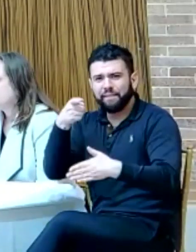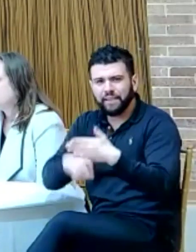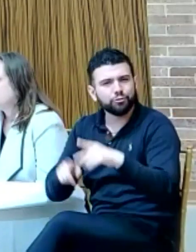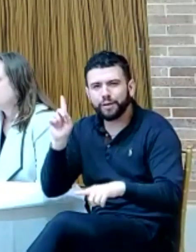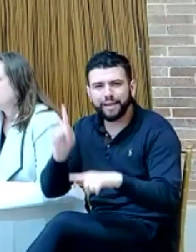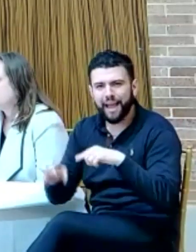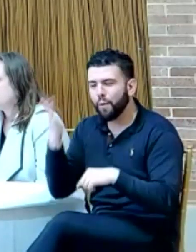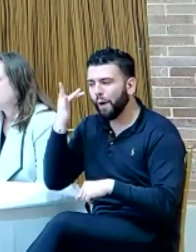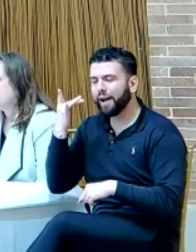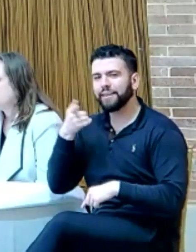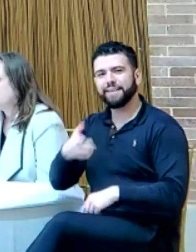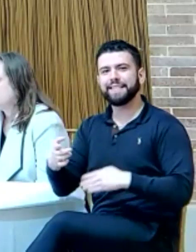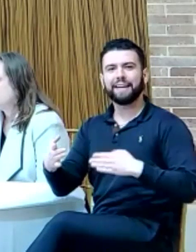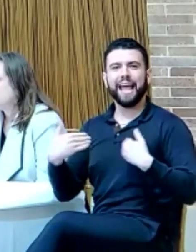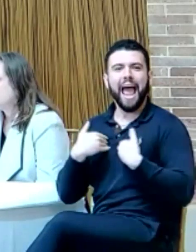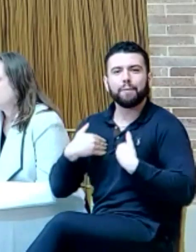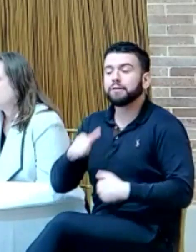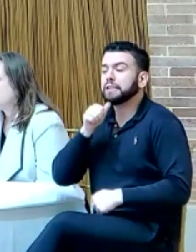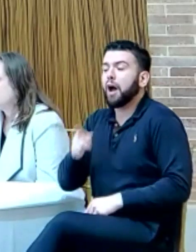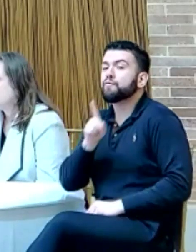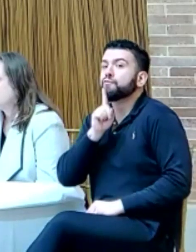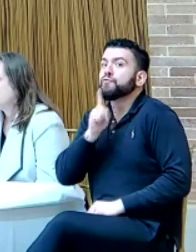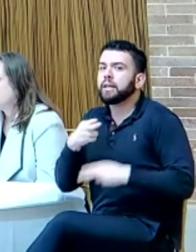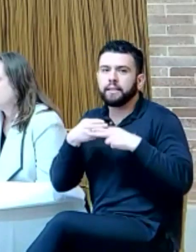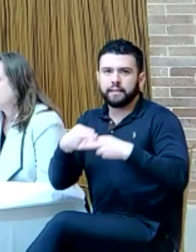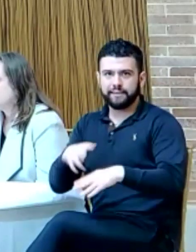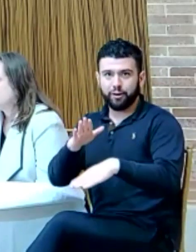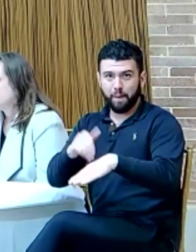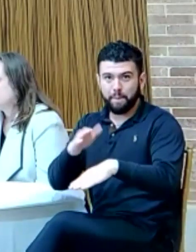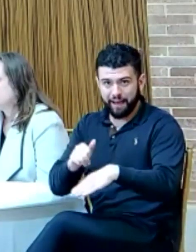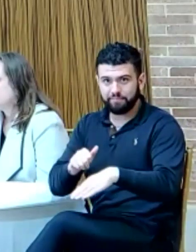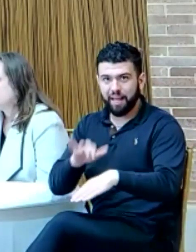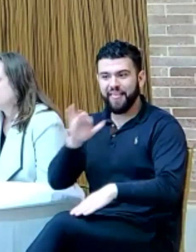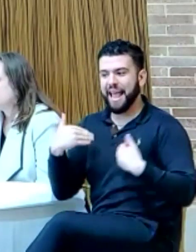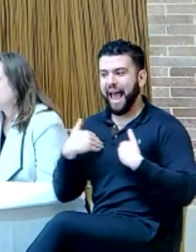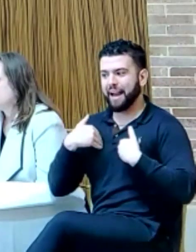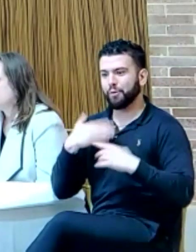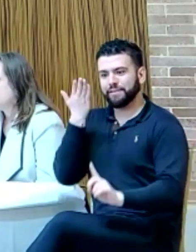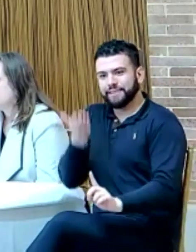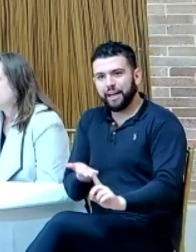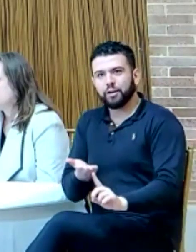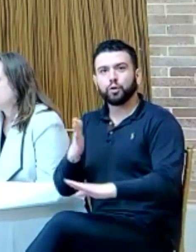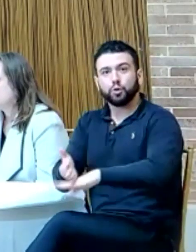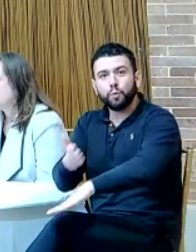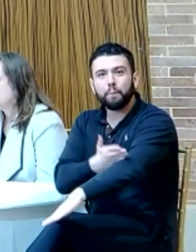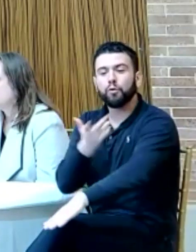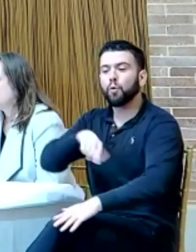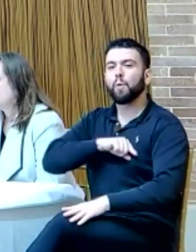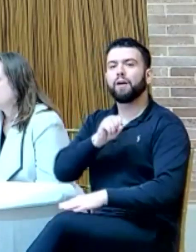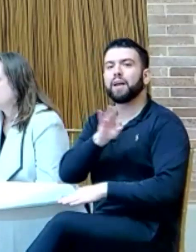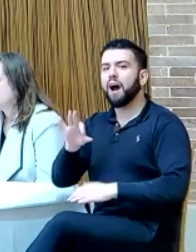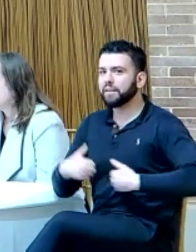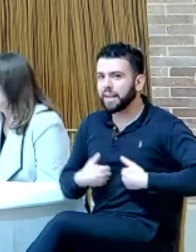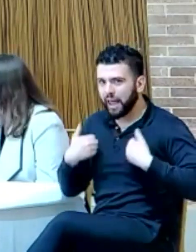support animal is not a pet it's it's an animal that's designed or is there to improve the quality of life of the person who's living with